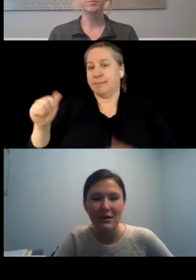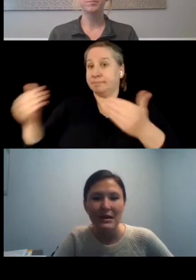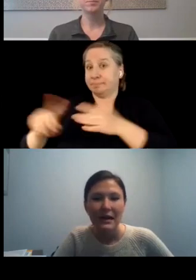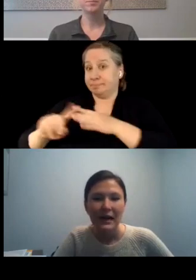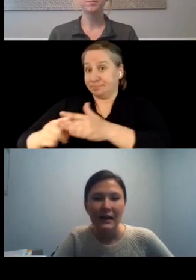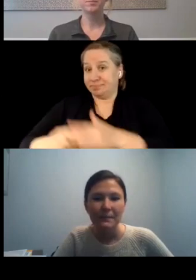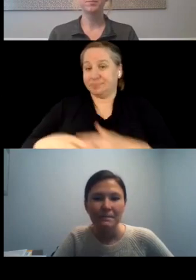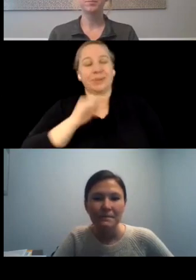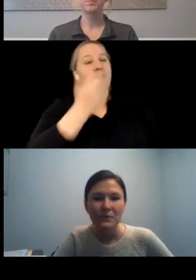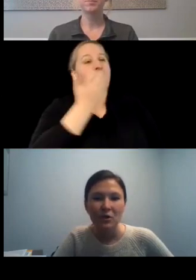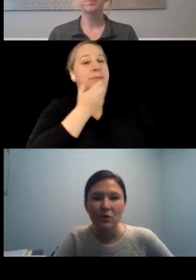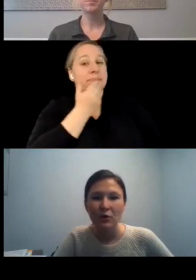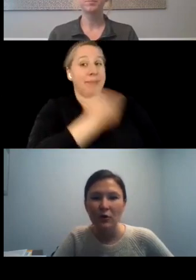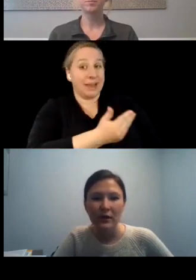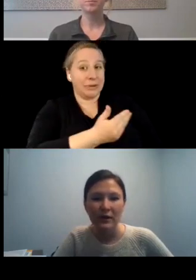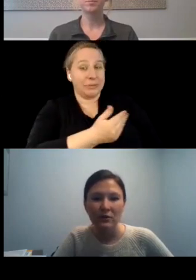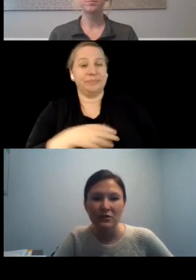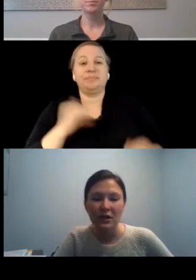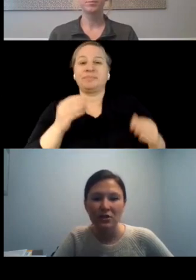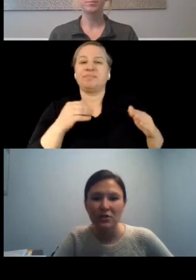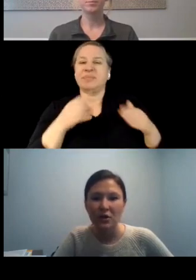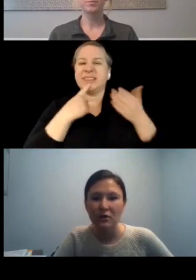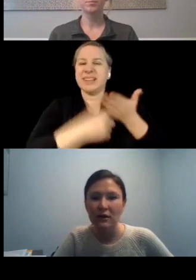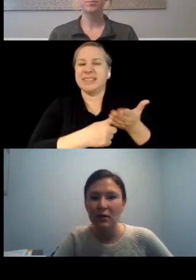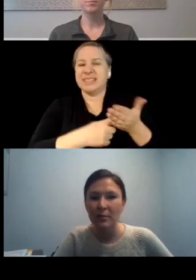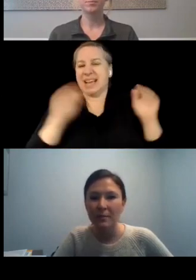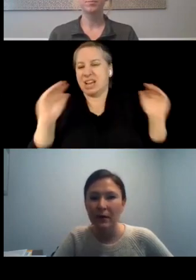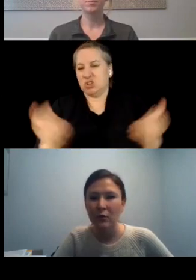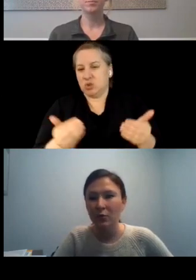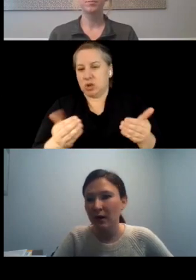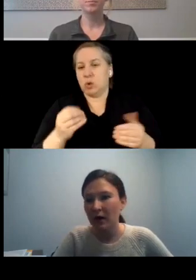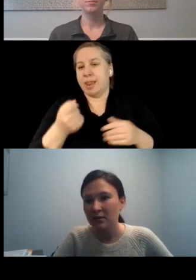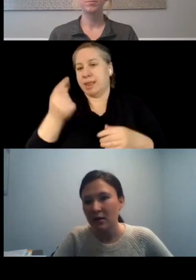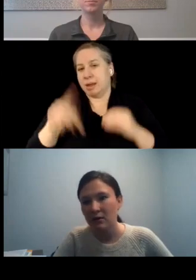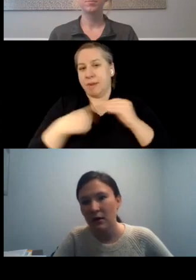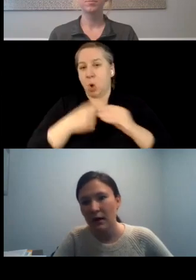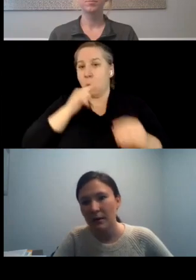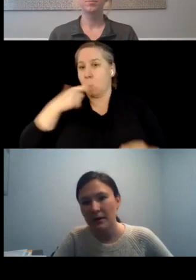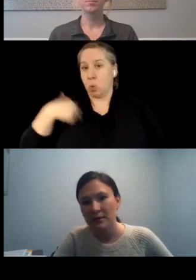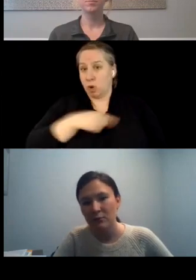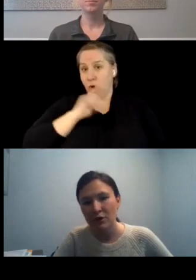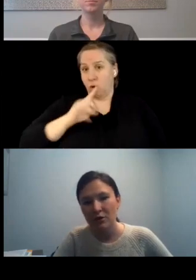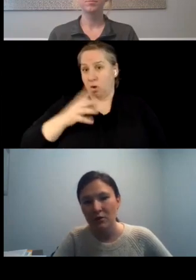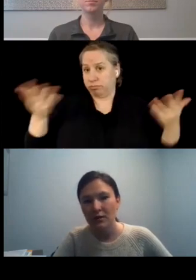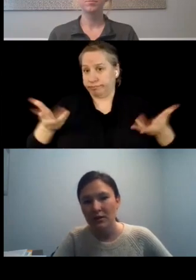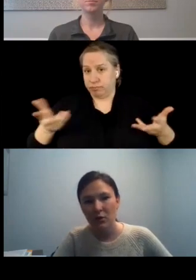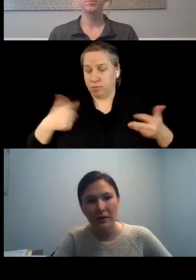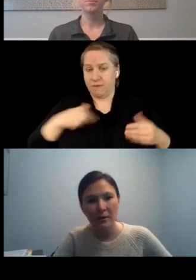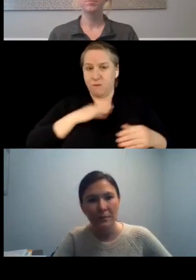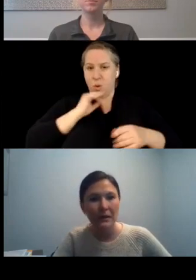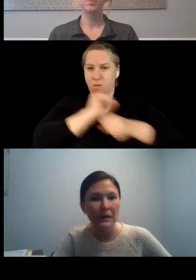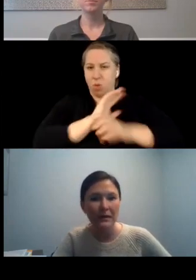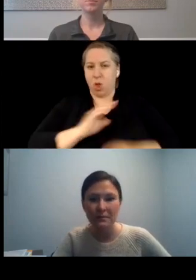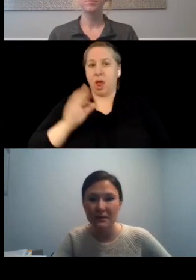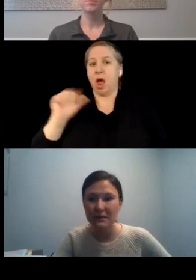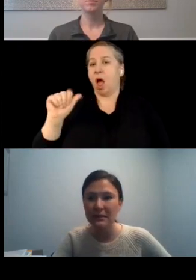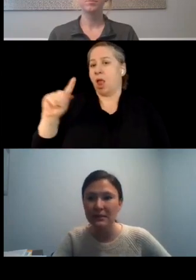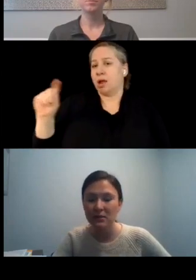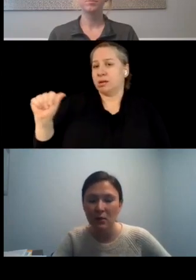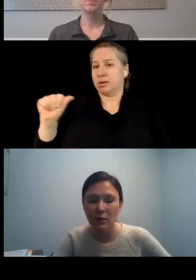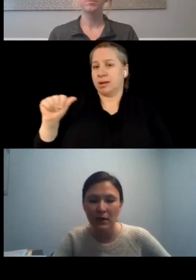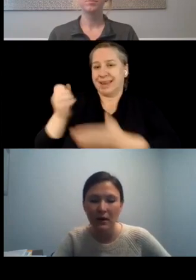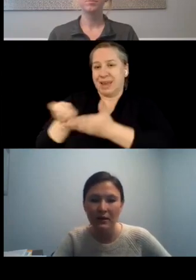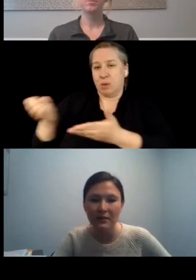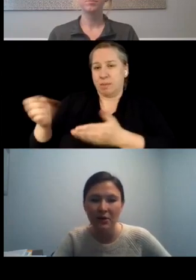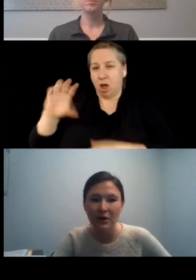right. Thank you. So going over kind of those introductions. So a little bit about who we are. So as an employer, so Alta Equipment Company as a